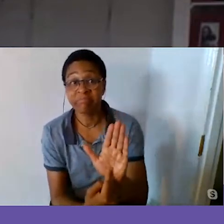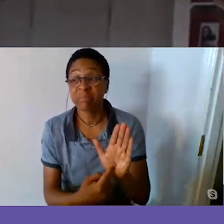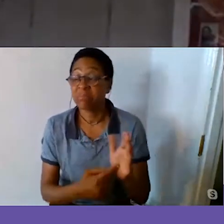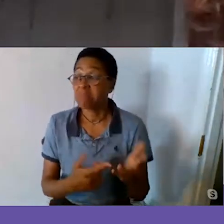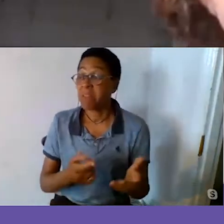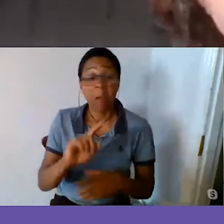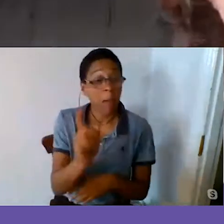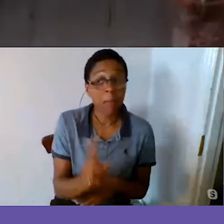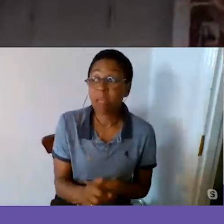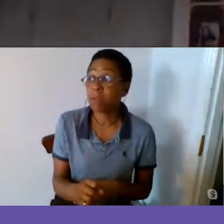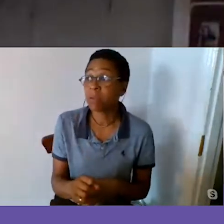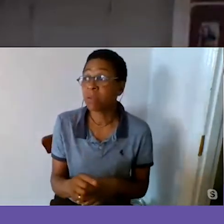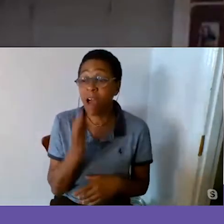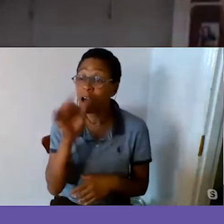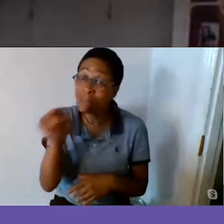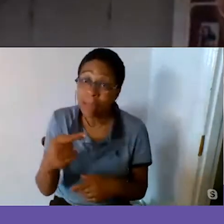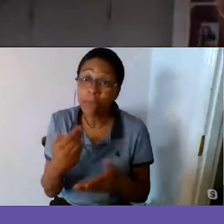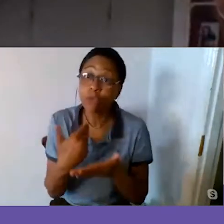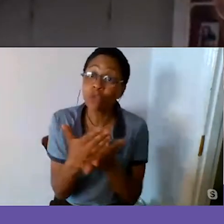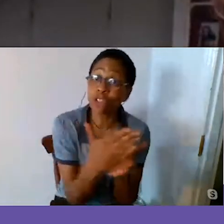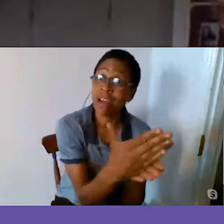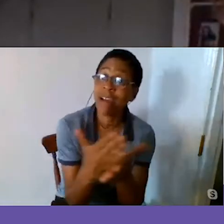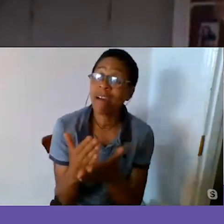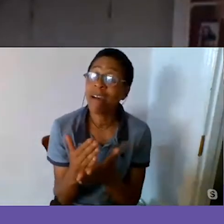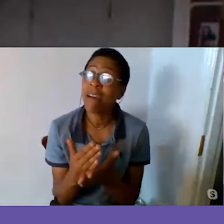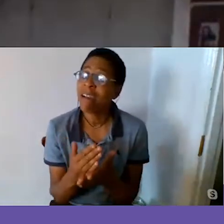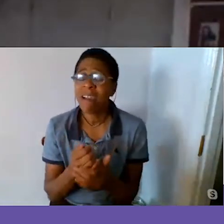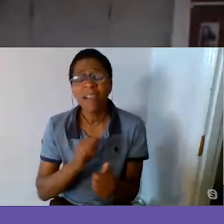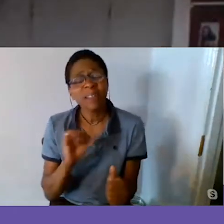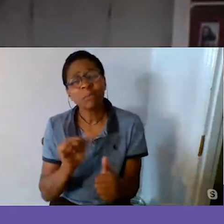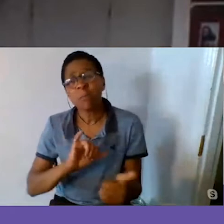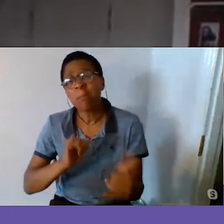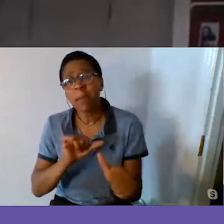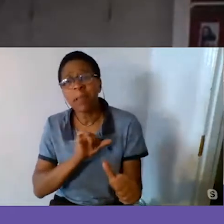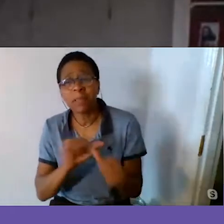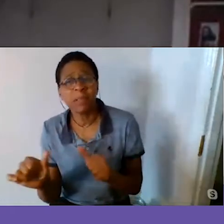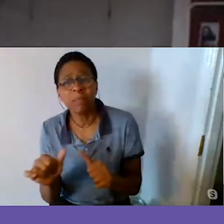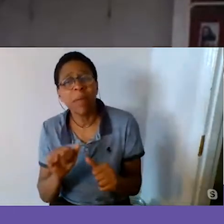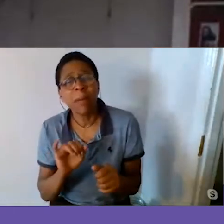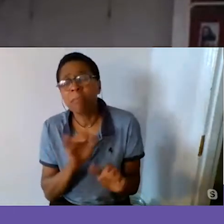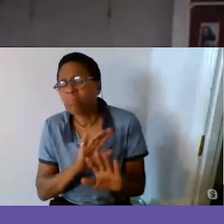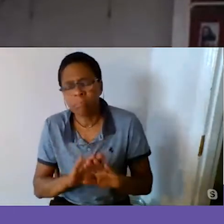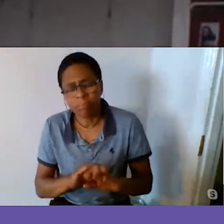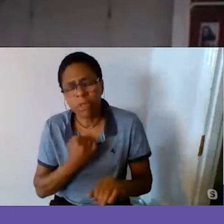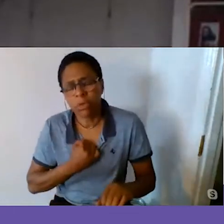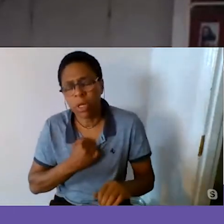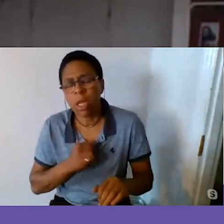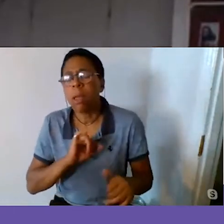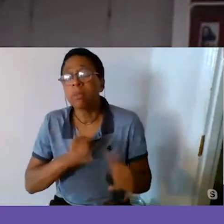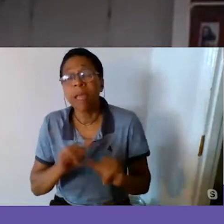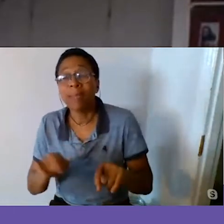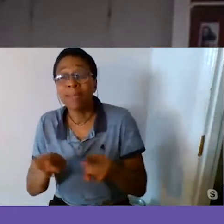got other people to share it. I think like it's really probably the same as Les Films. Like it's like a super tight community. I think it is because